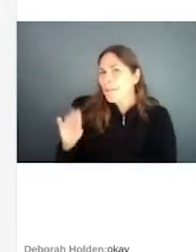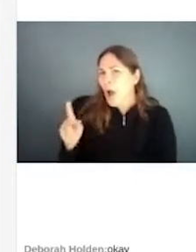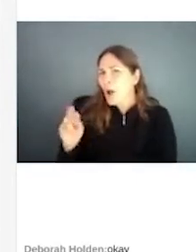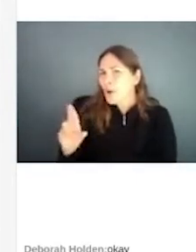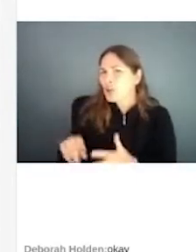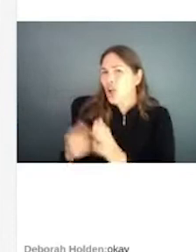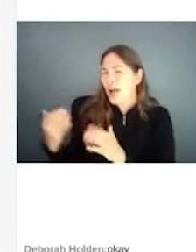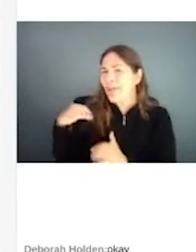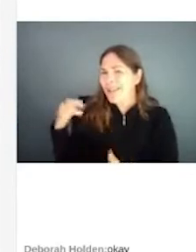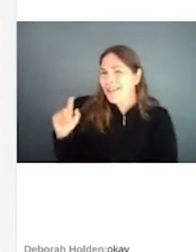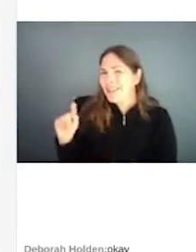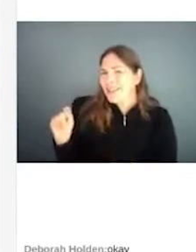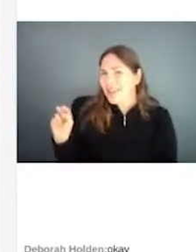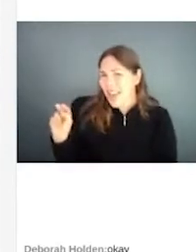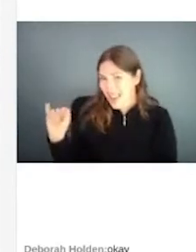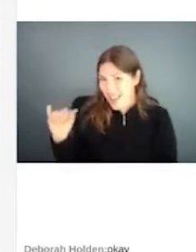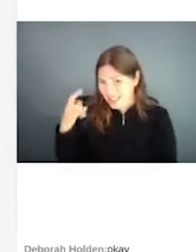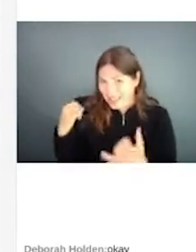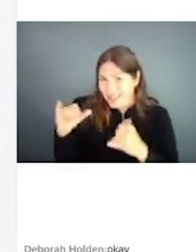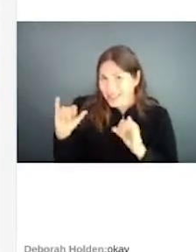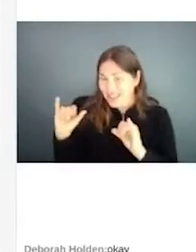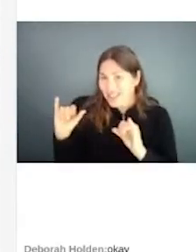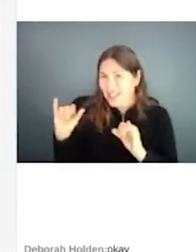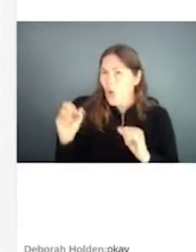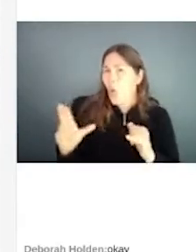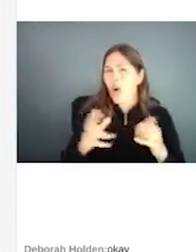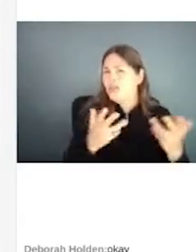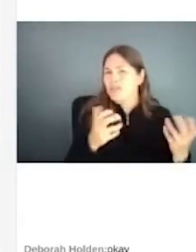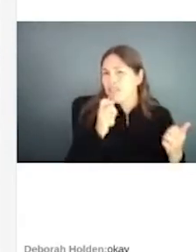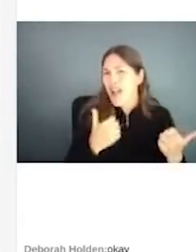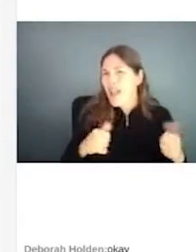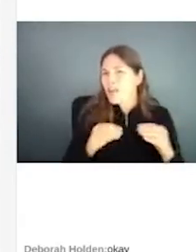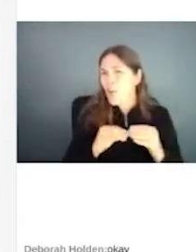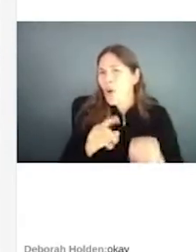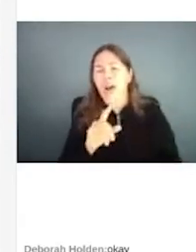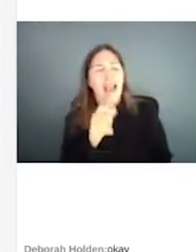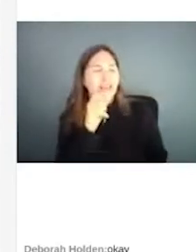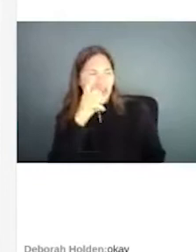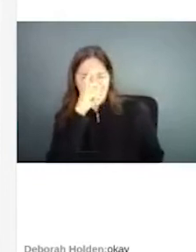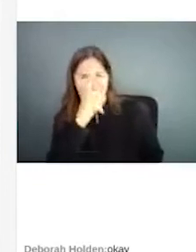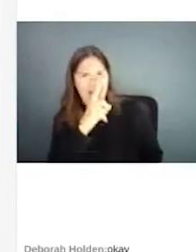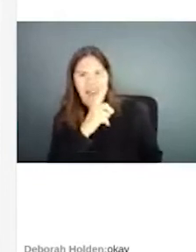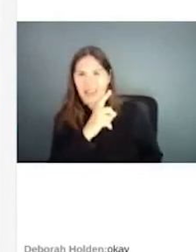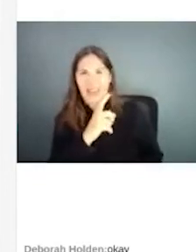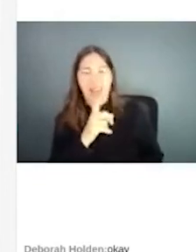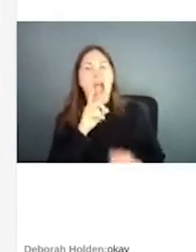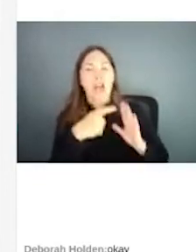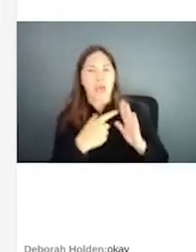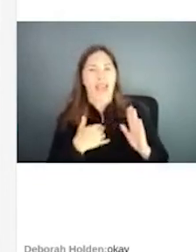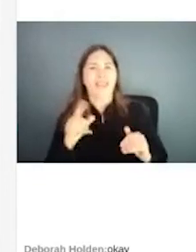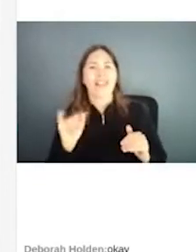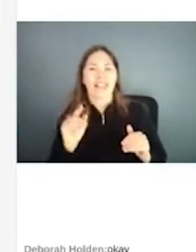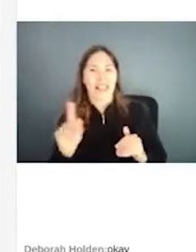Adobe was TNI? Is that still running around, or did it drop by the wayside? So I don't think it is. I'll show you. I have some links out to where